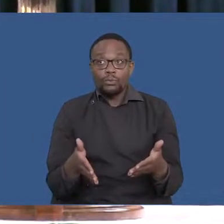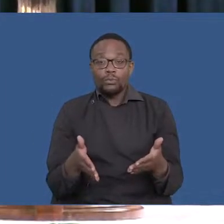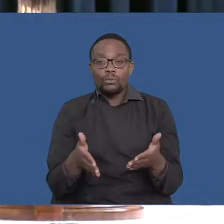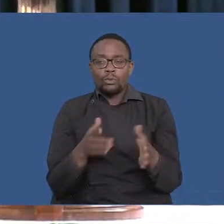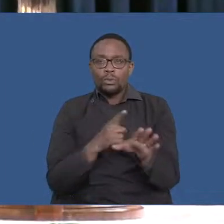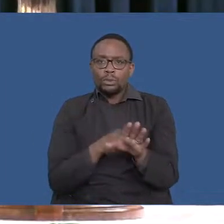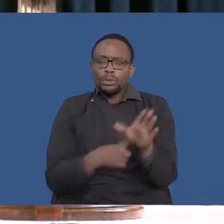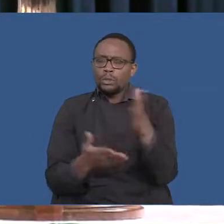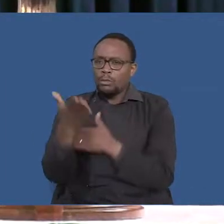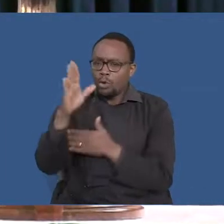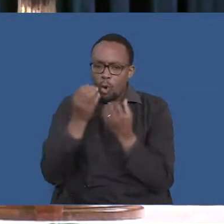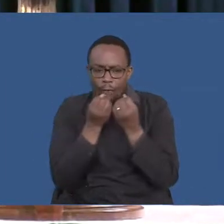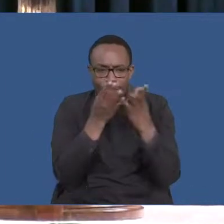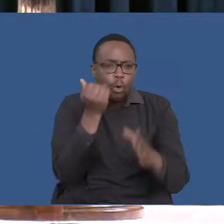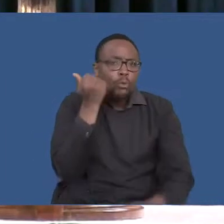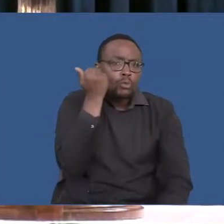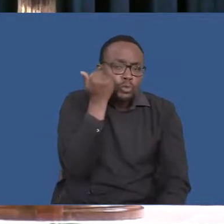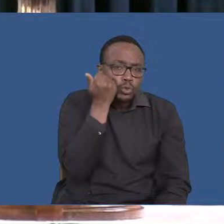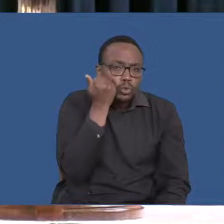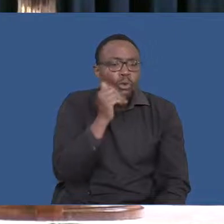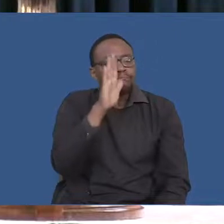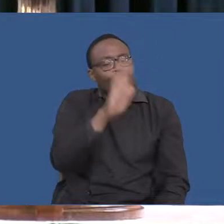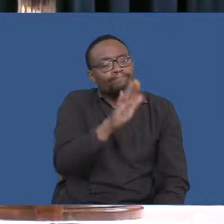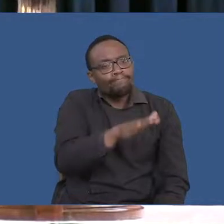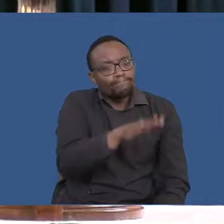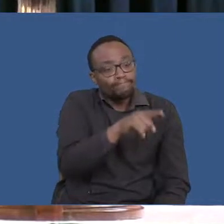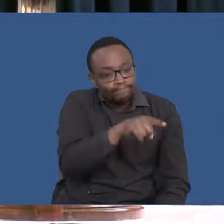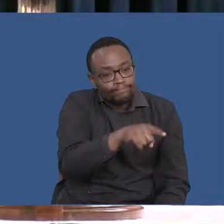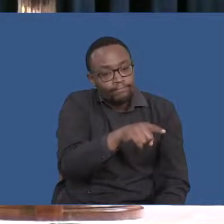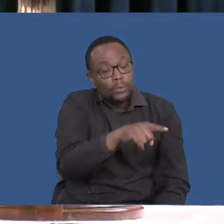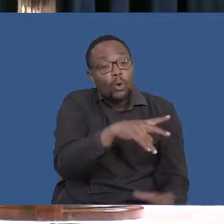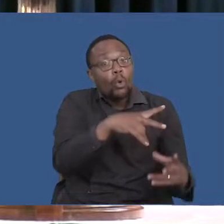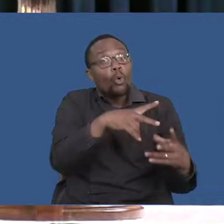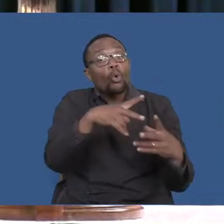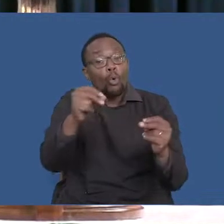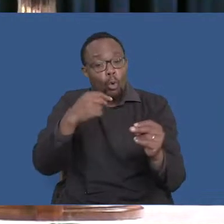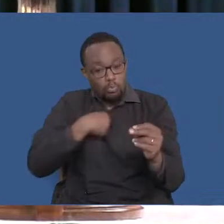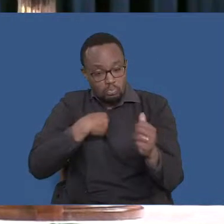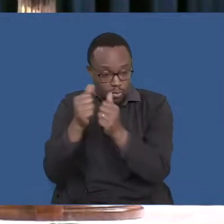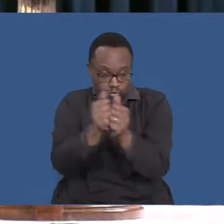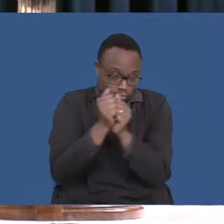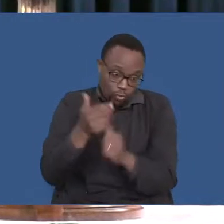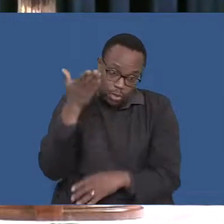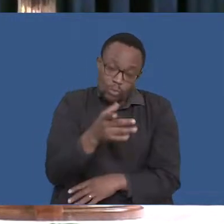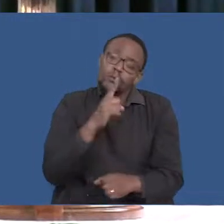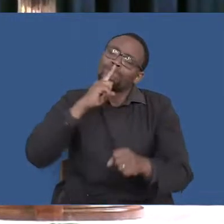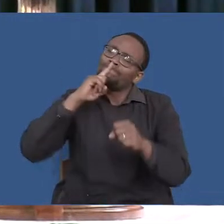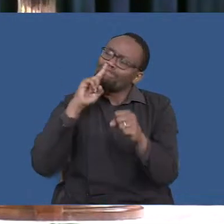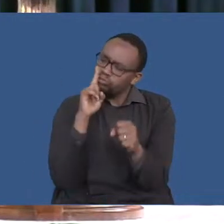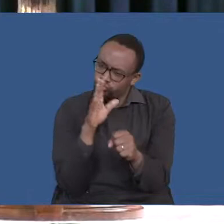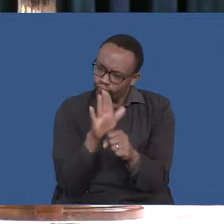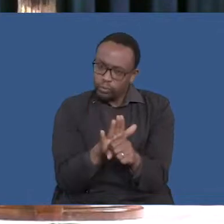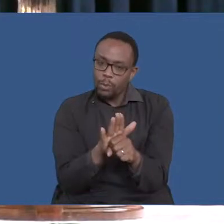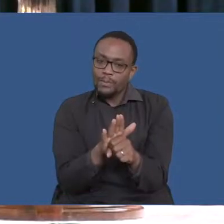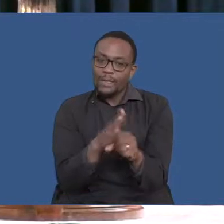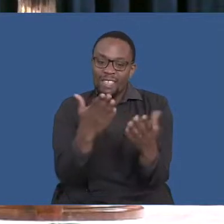when God speaks to Joshua, God tells him that he's going to be with him. He promises that